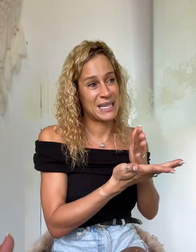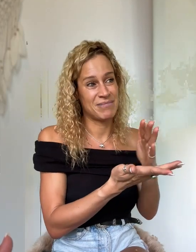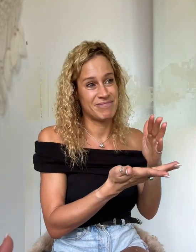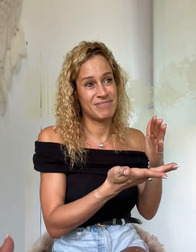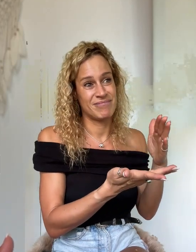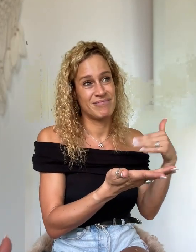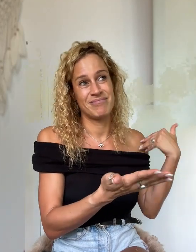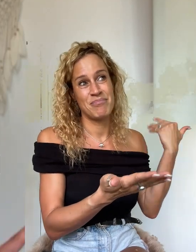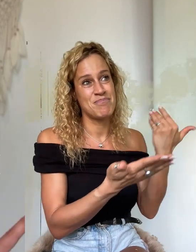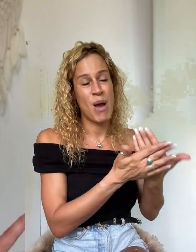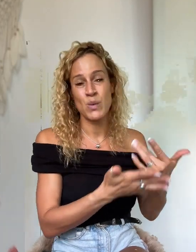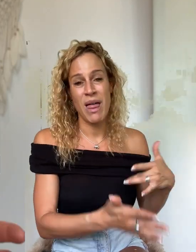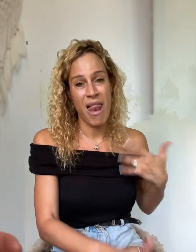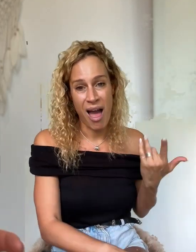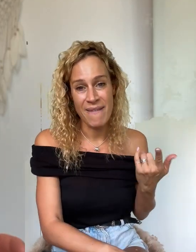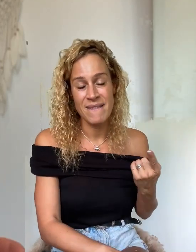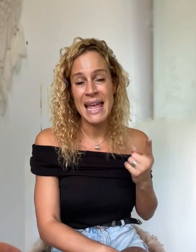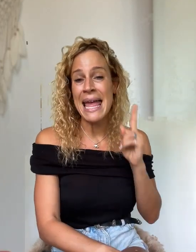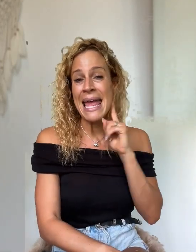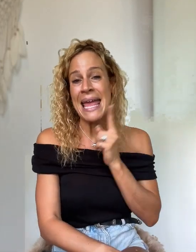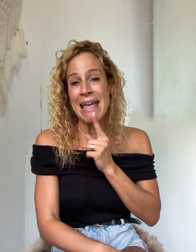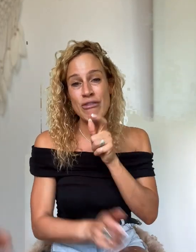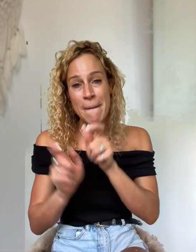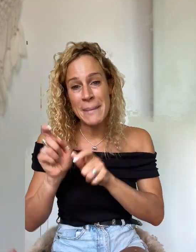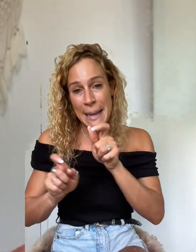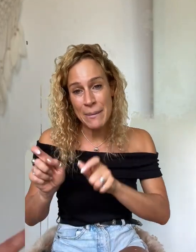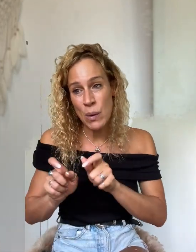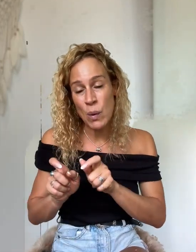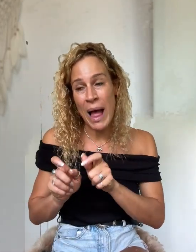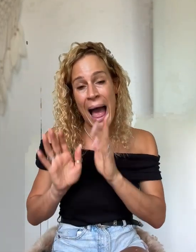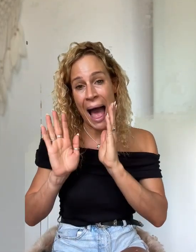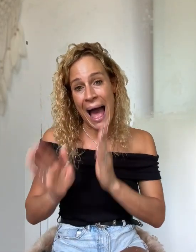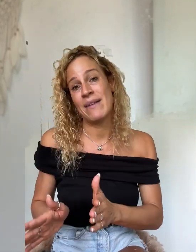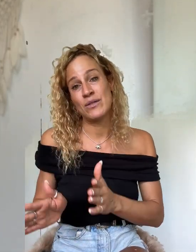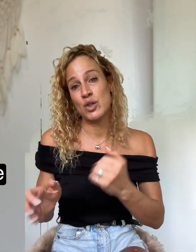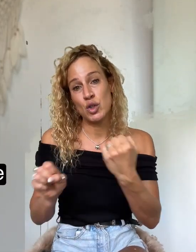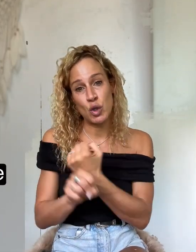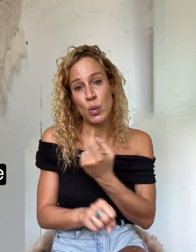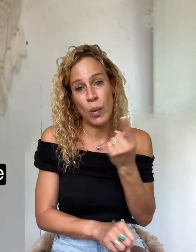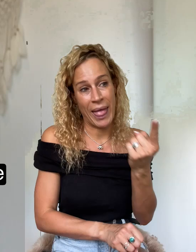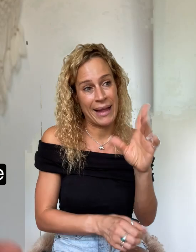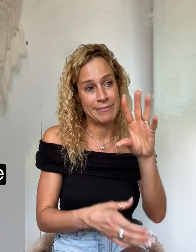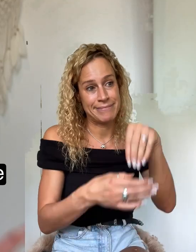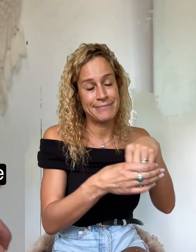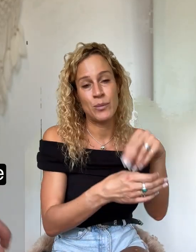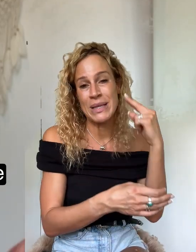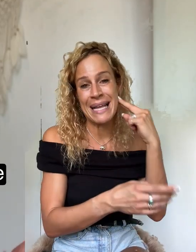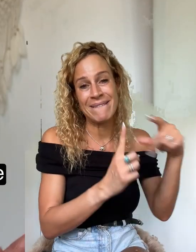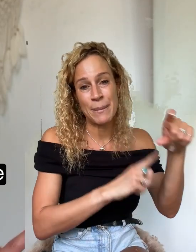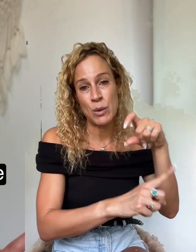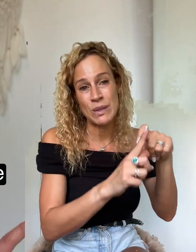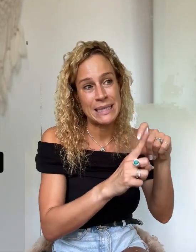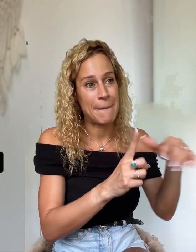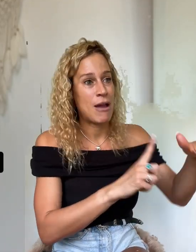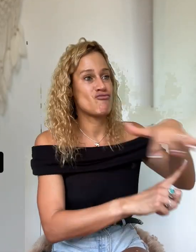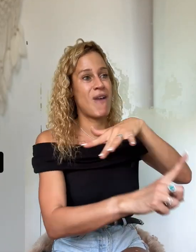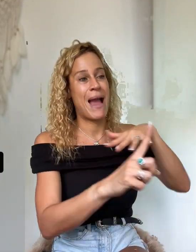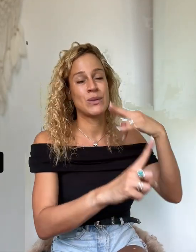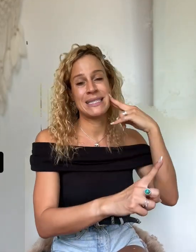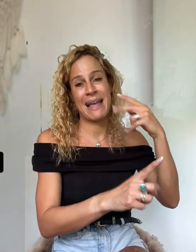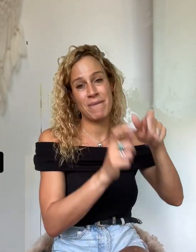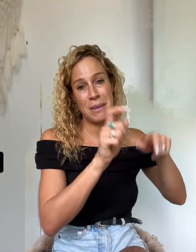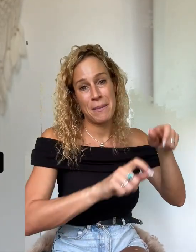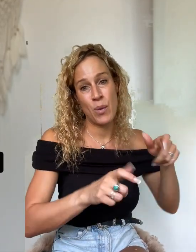manage this reality that most of their life, hearing people aren't going to learn unless they're around deaf